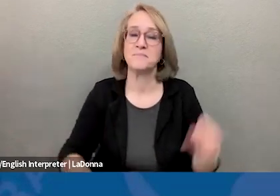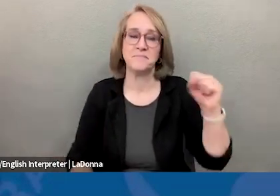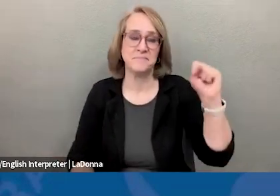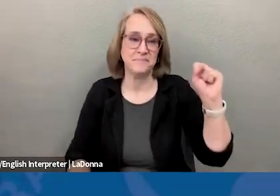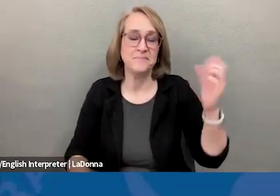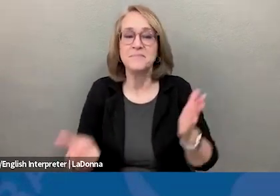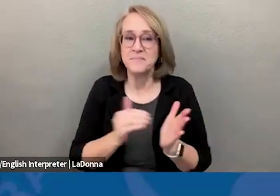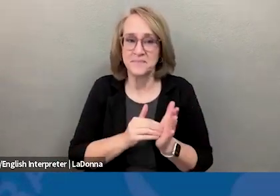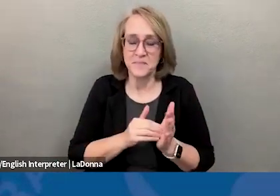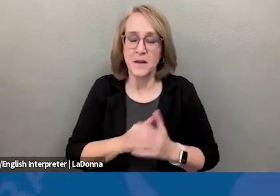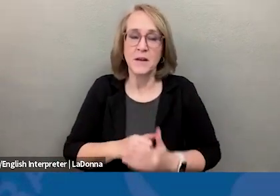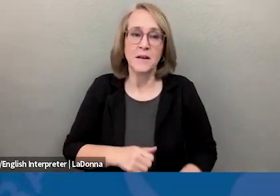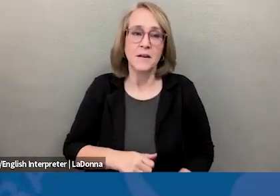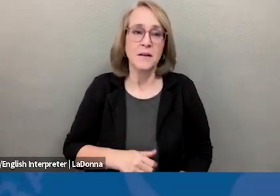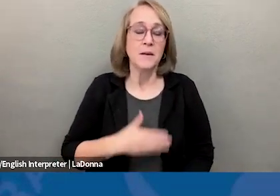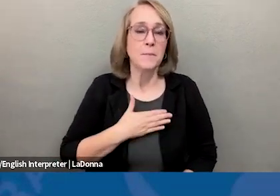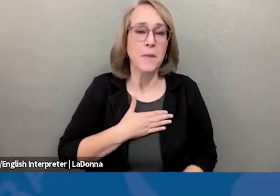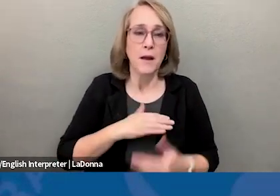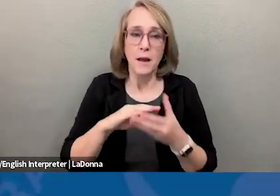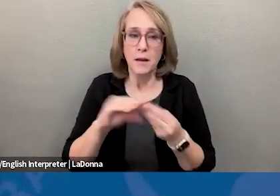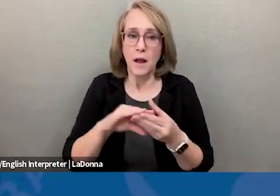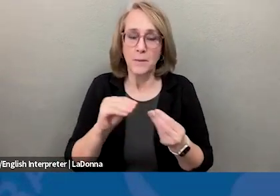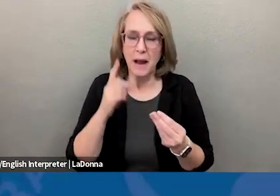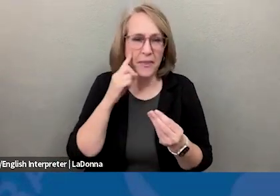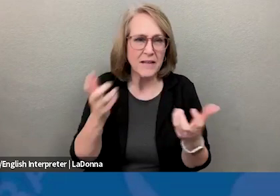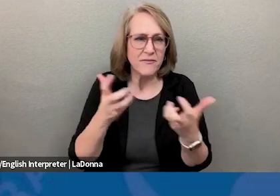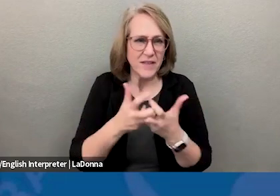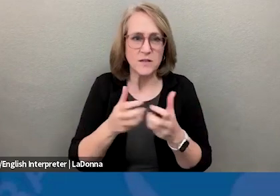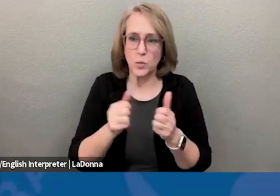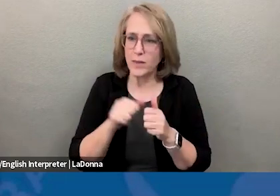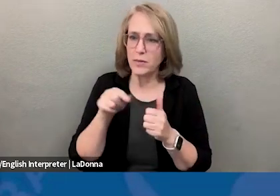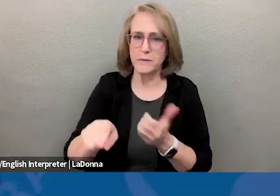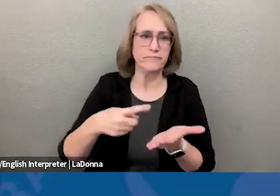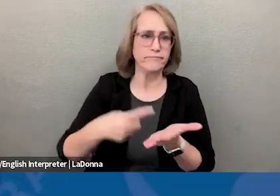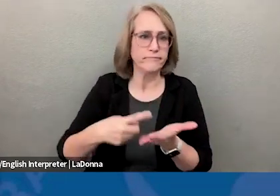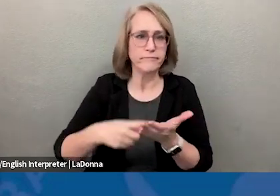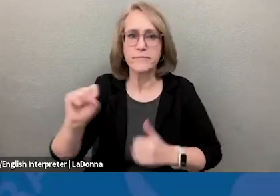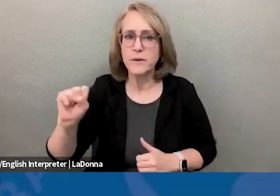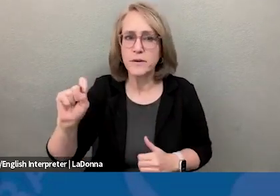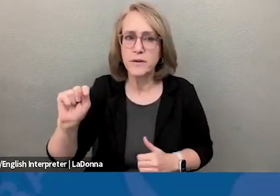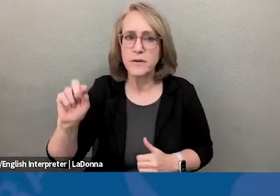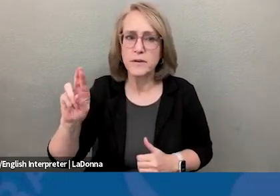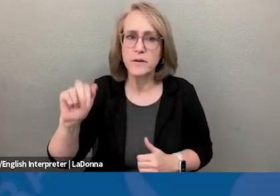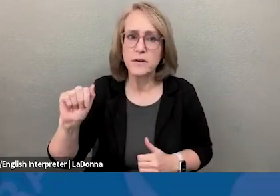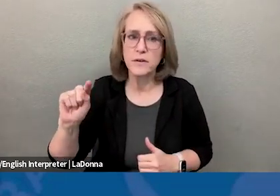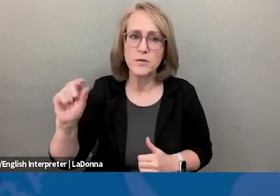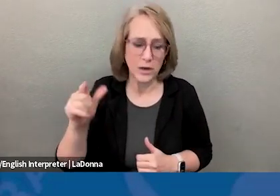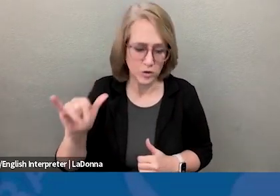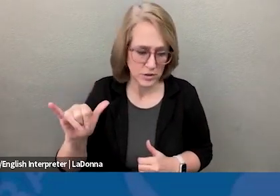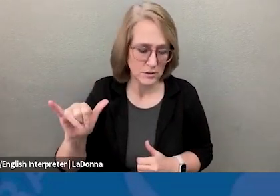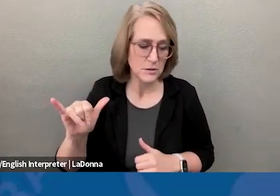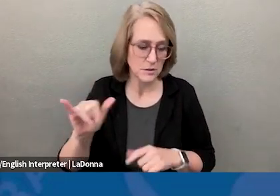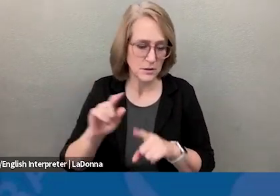again, I think that my comment fits within the strategy, but is really motivated